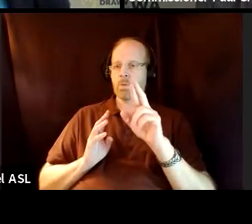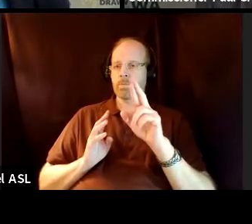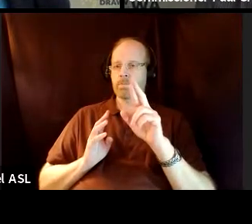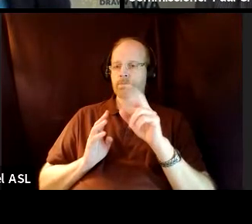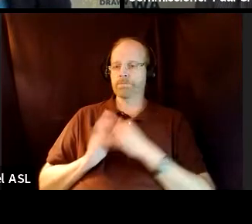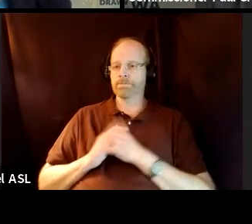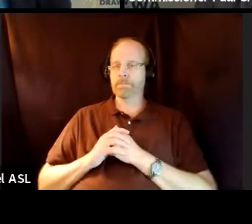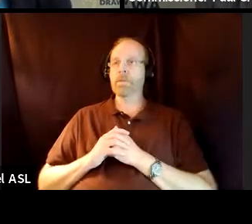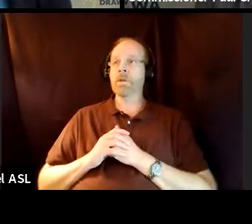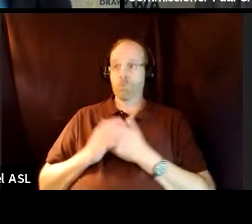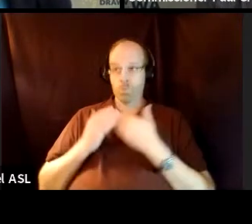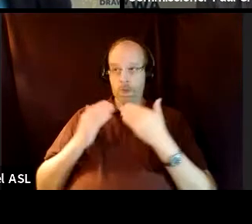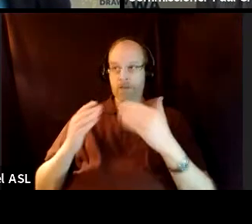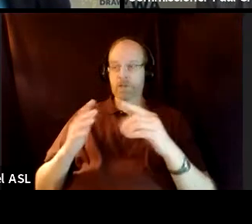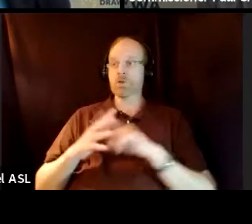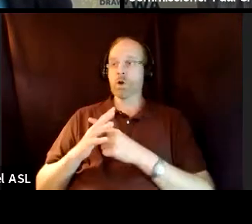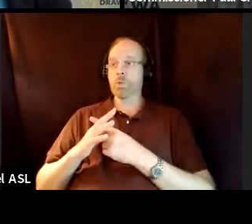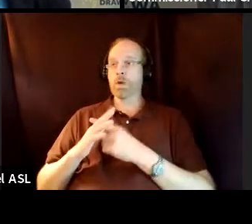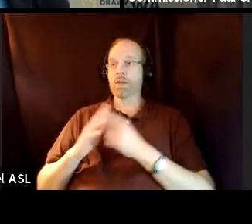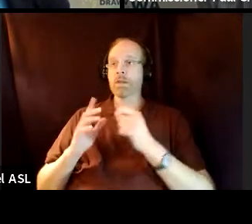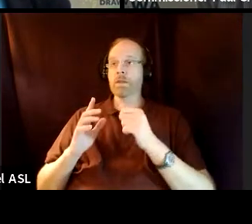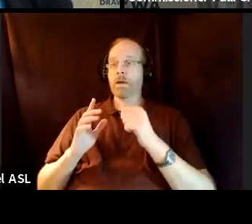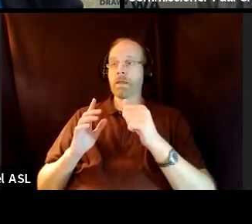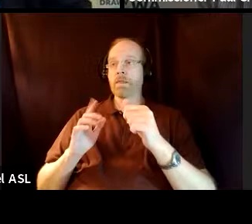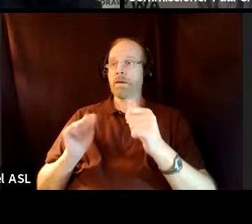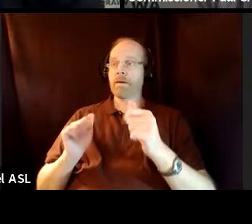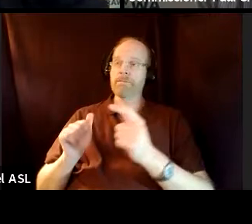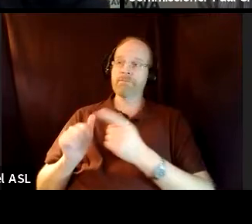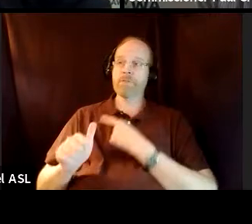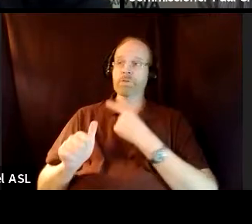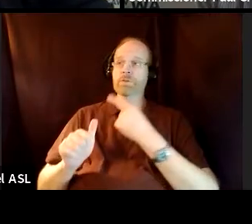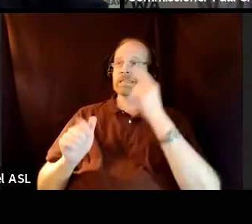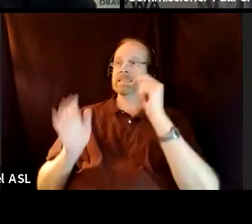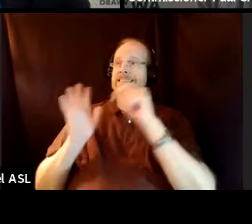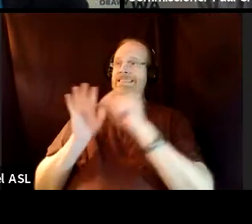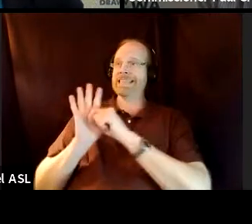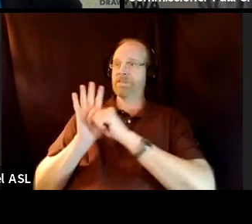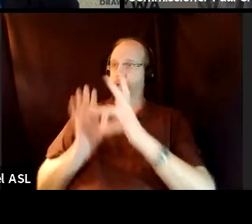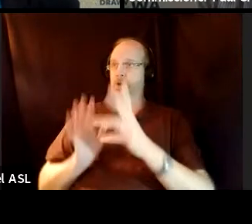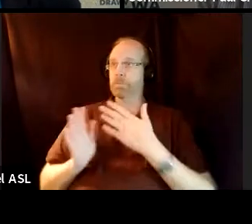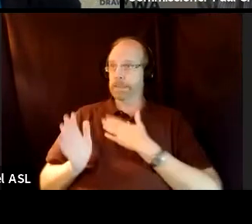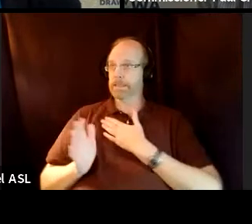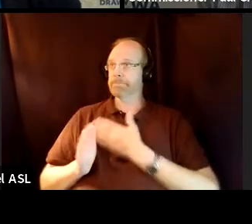If we can begin with the first testifier, please.